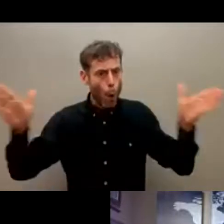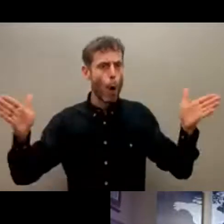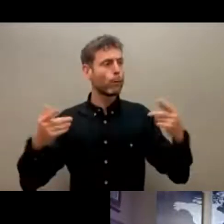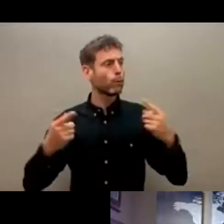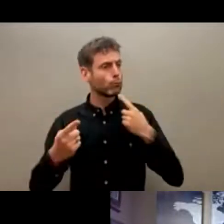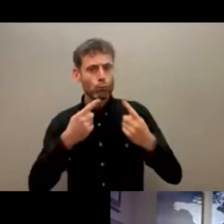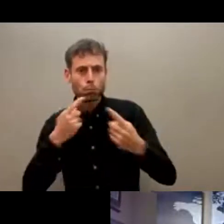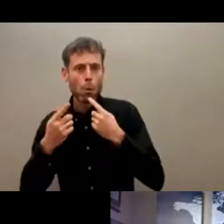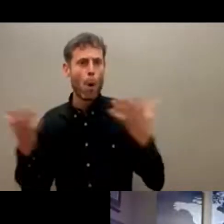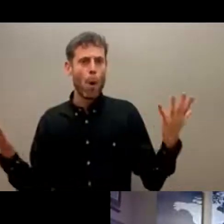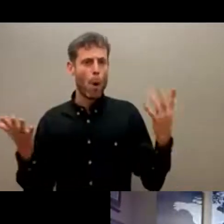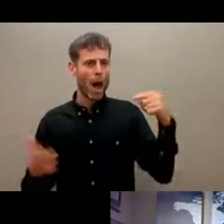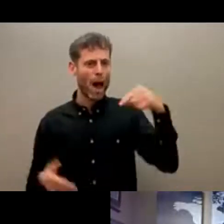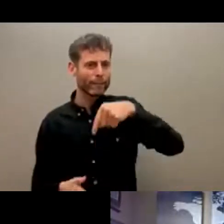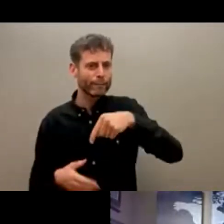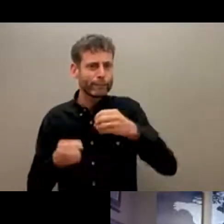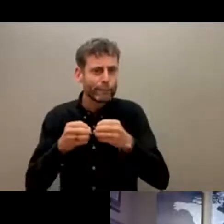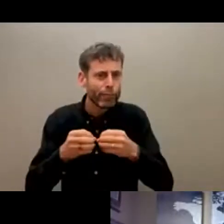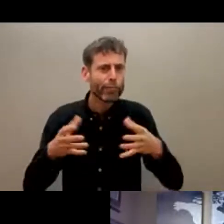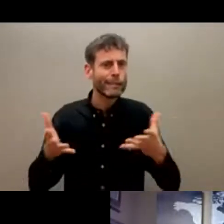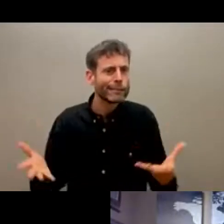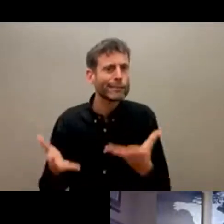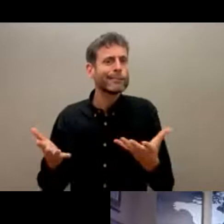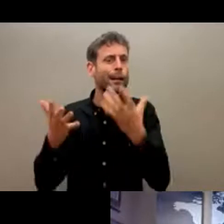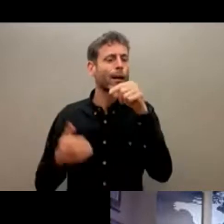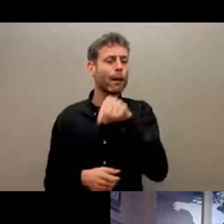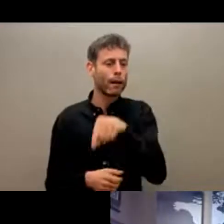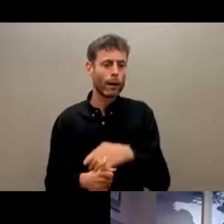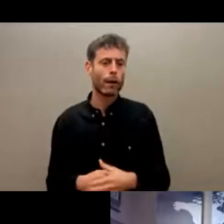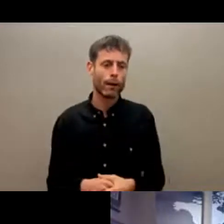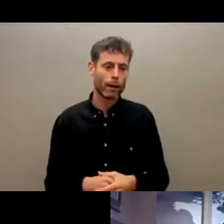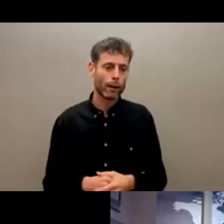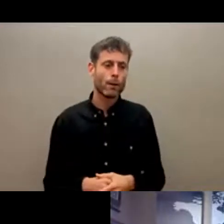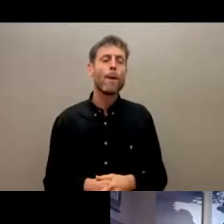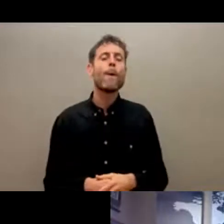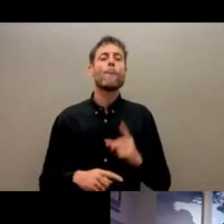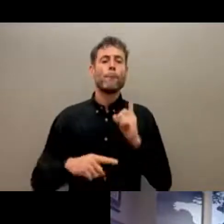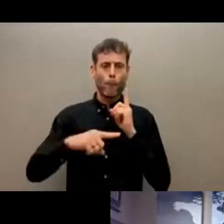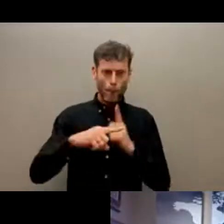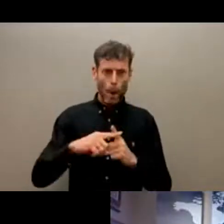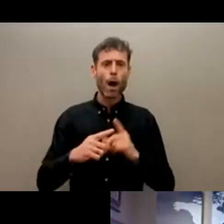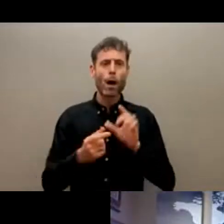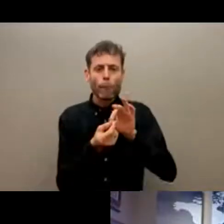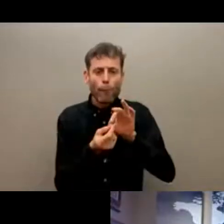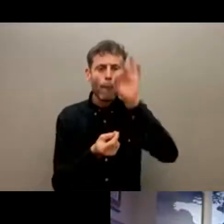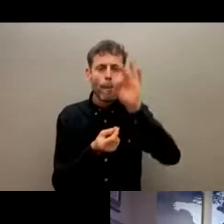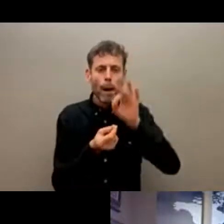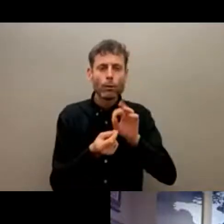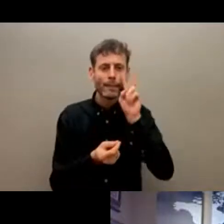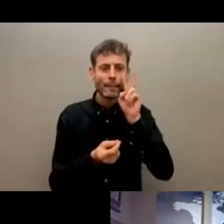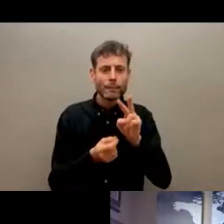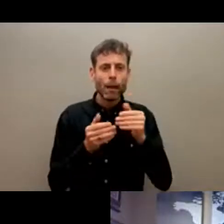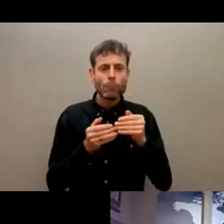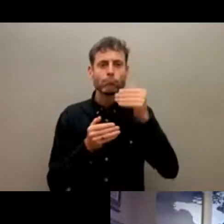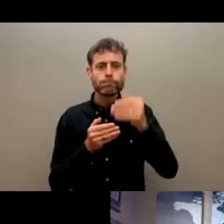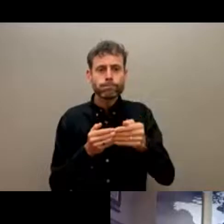ensure we understand progressive realization, gradual incremental improvement. And accessibility is one such example at the